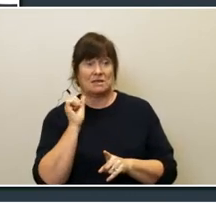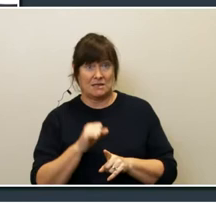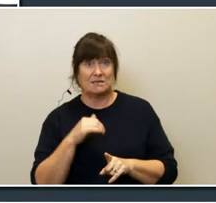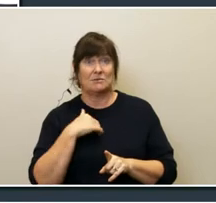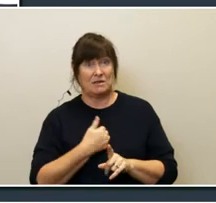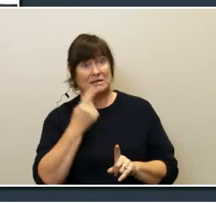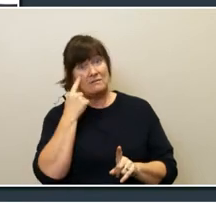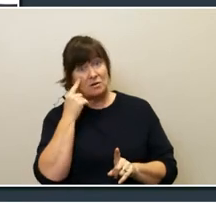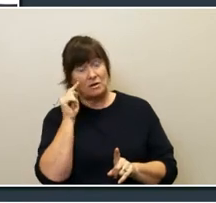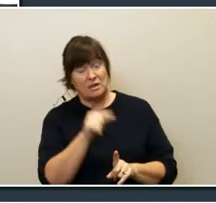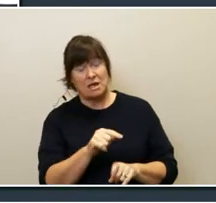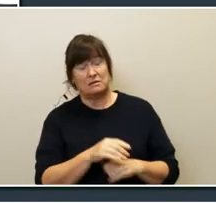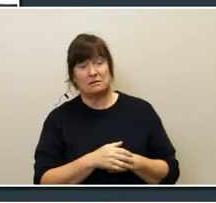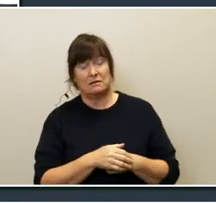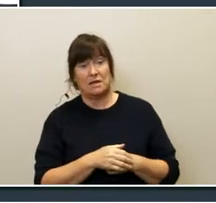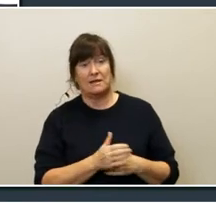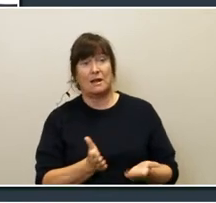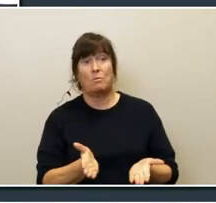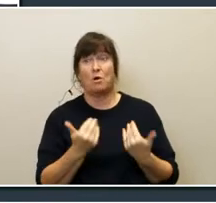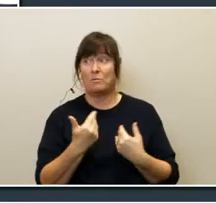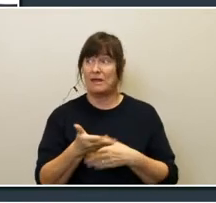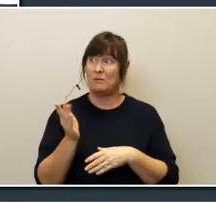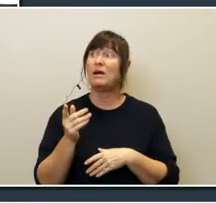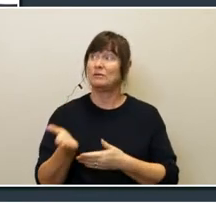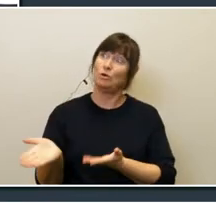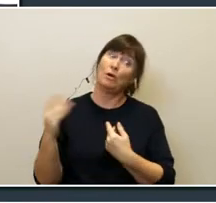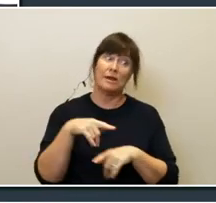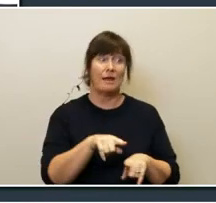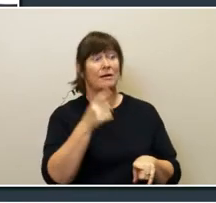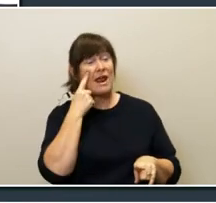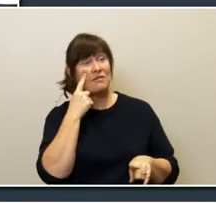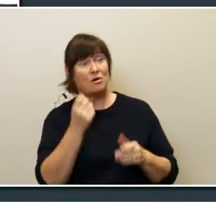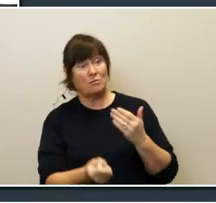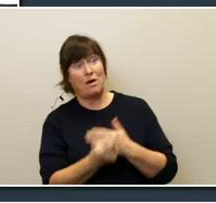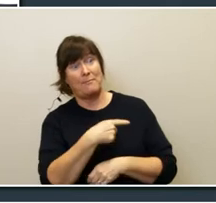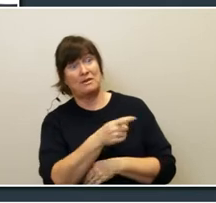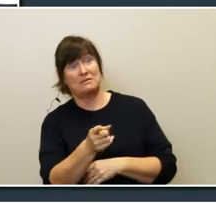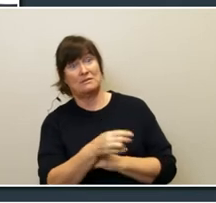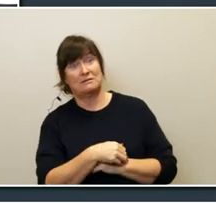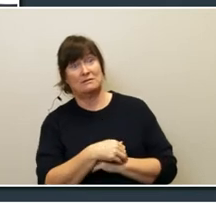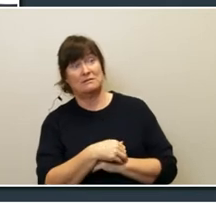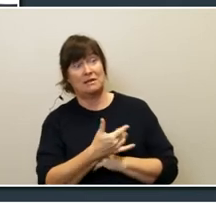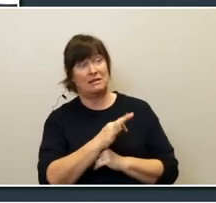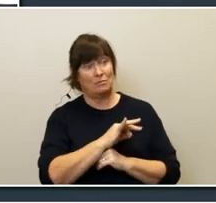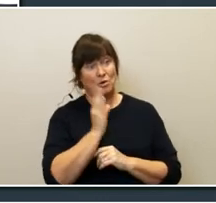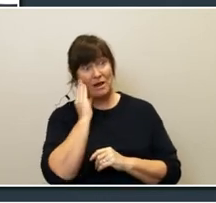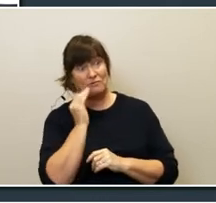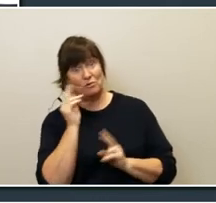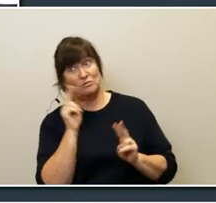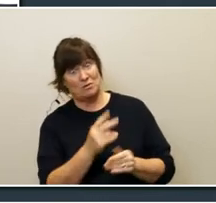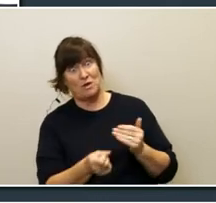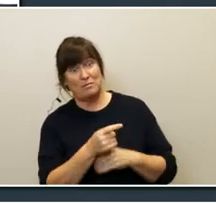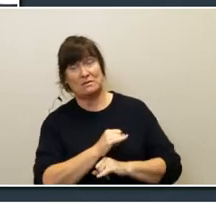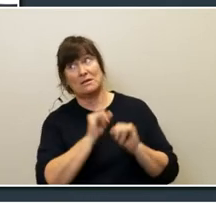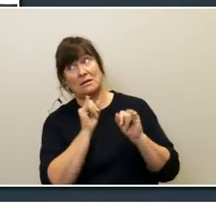certainly needs to be looked at. And I really welcome anyone else to go down there and watch it in a morning or afternoon. So